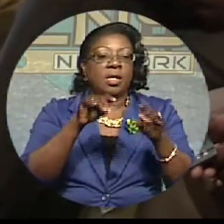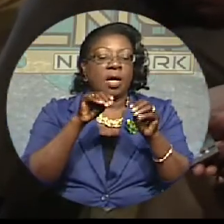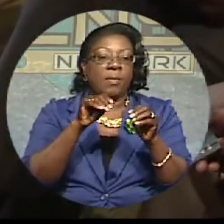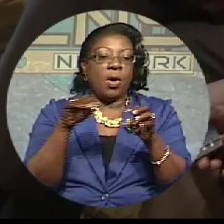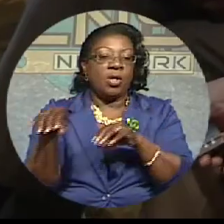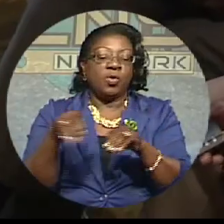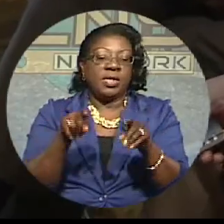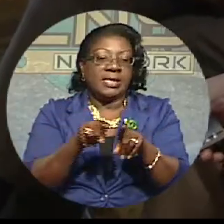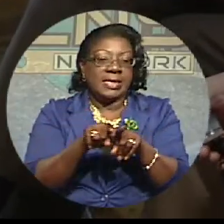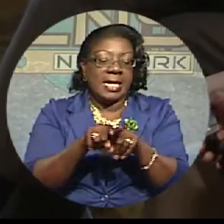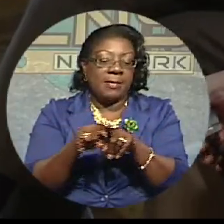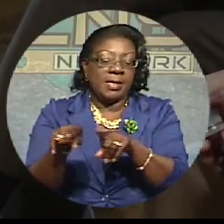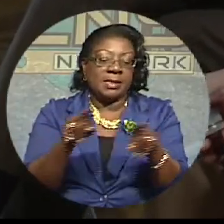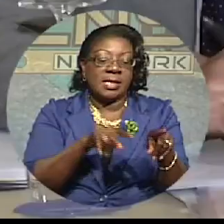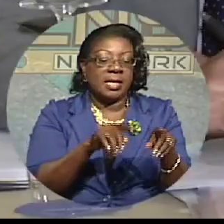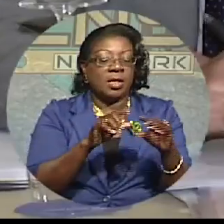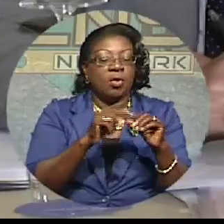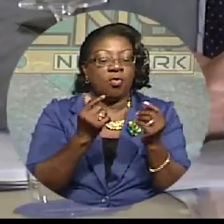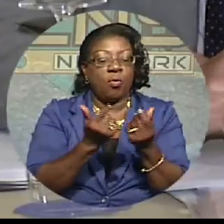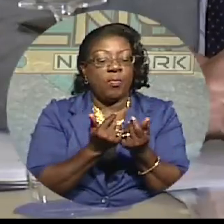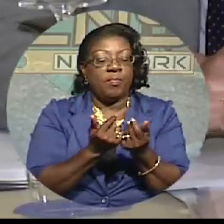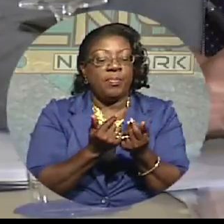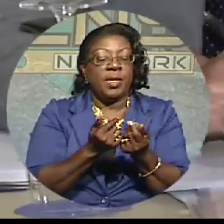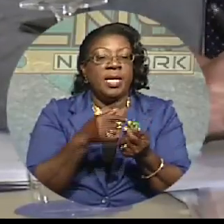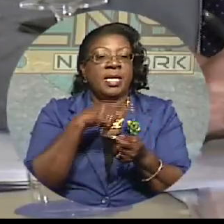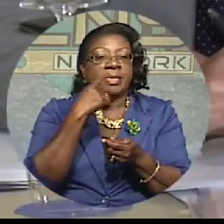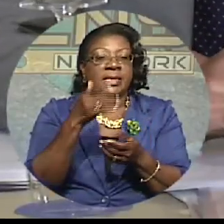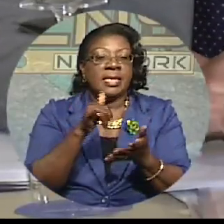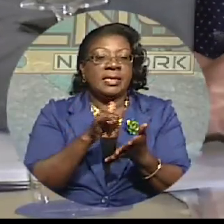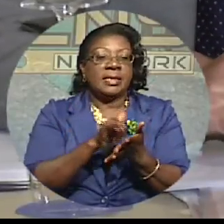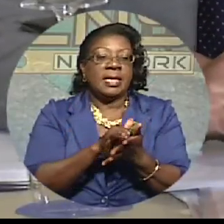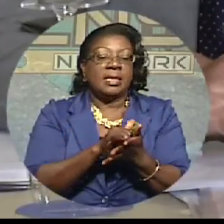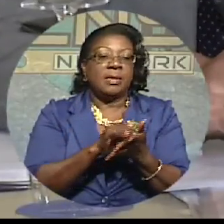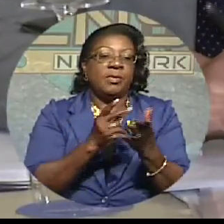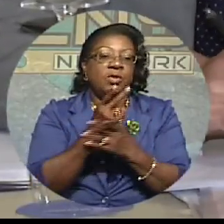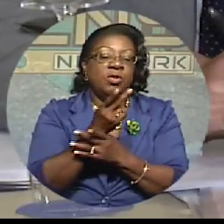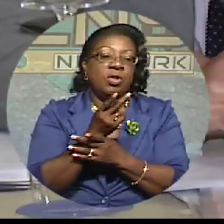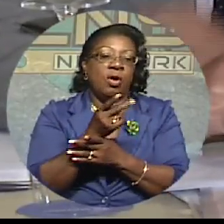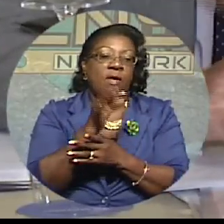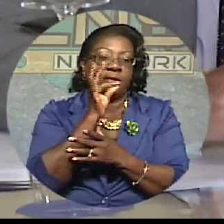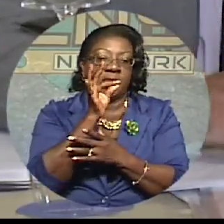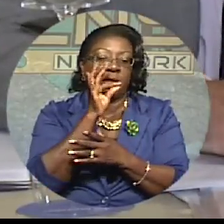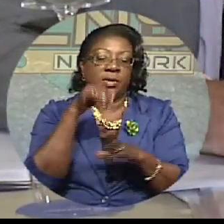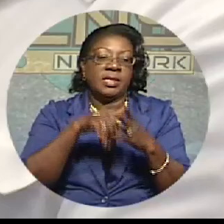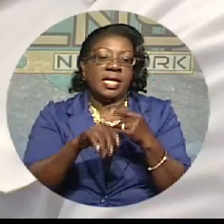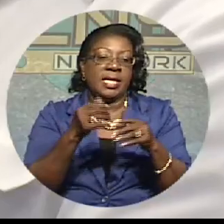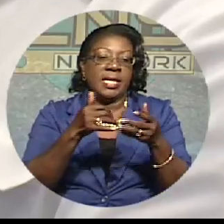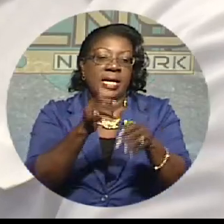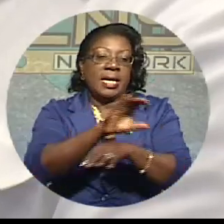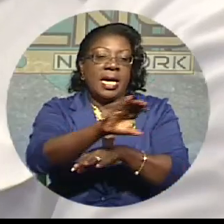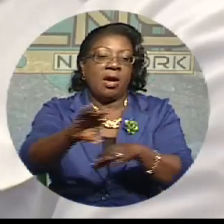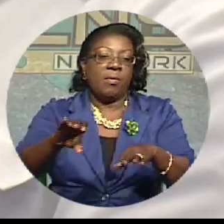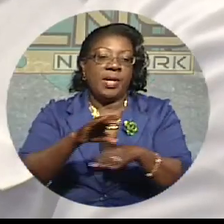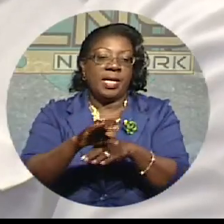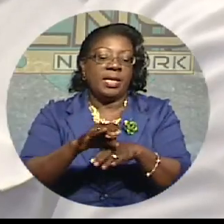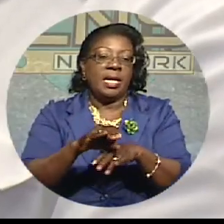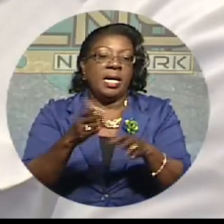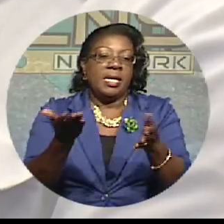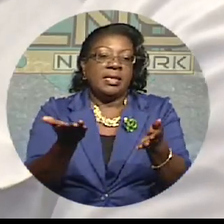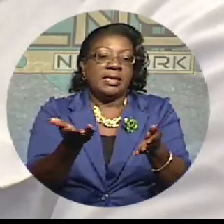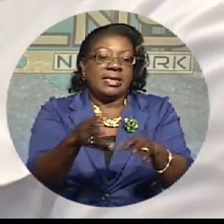Meanwhile, Reese Campbell, marketing executive for cigarettes in the Caribbean, says the impact of smuggling on business has been